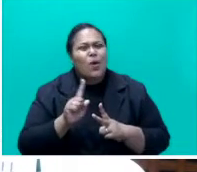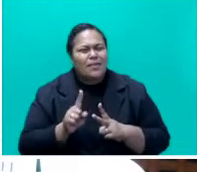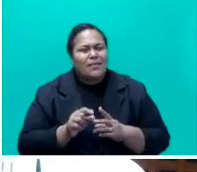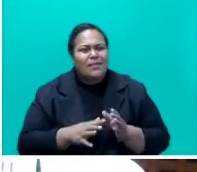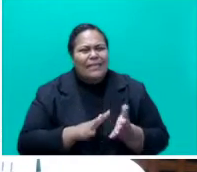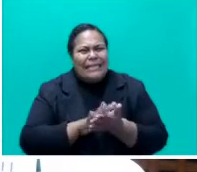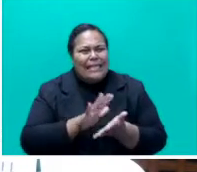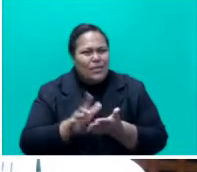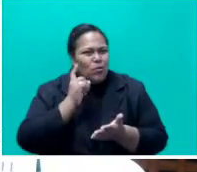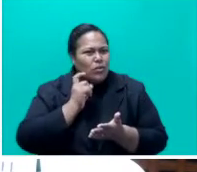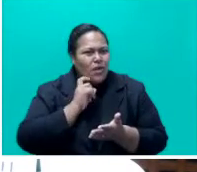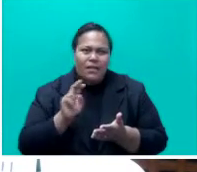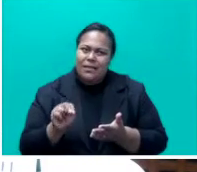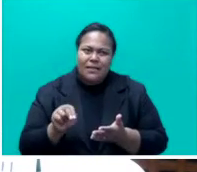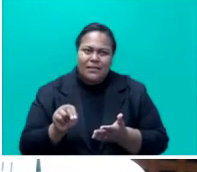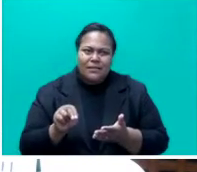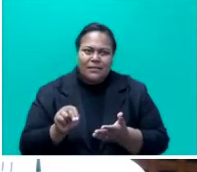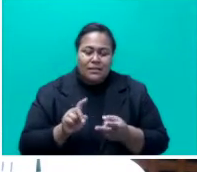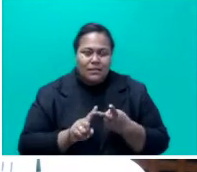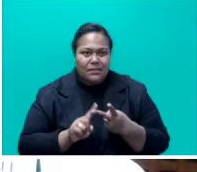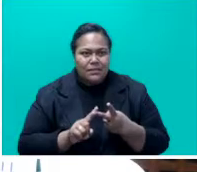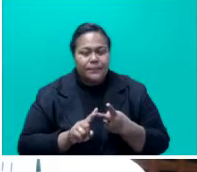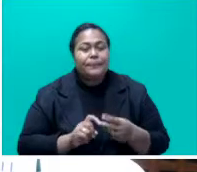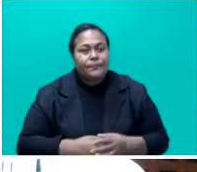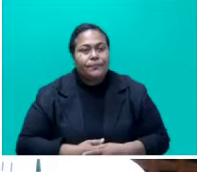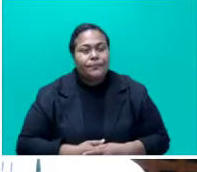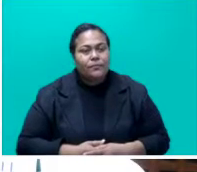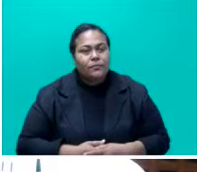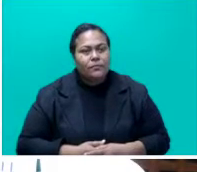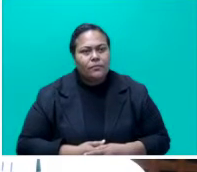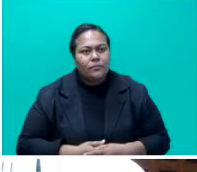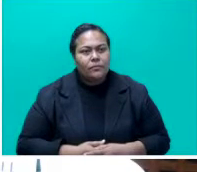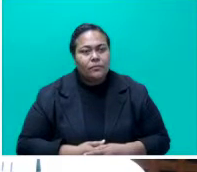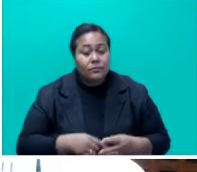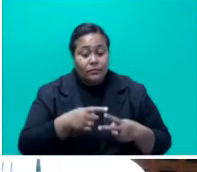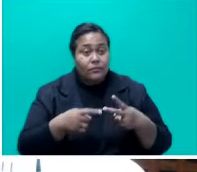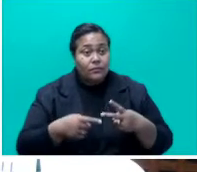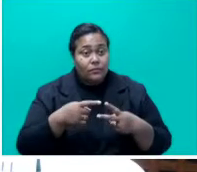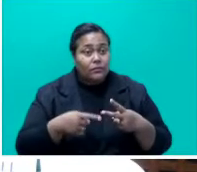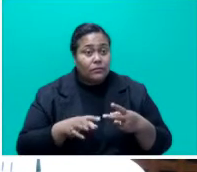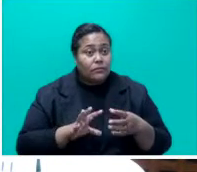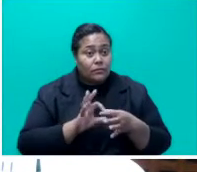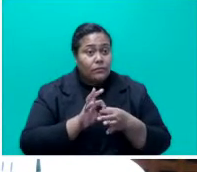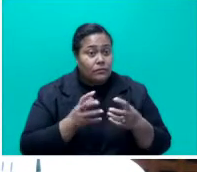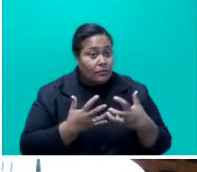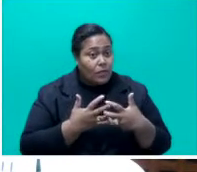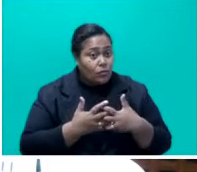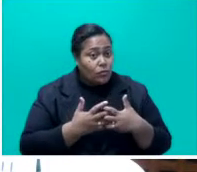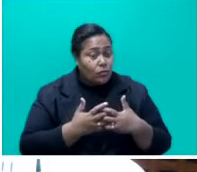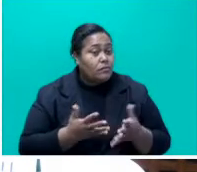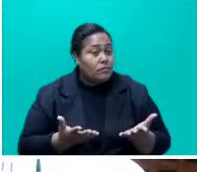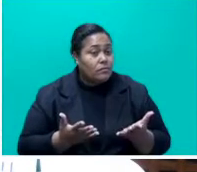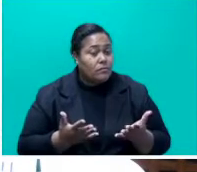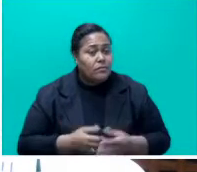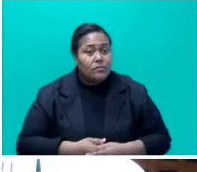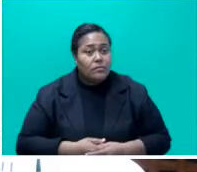is a strong link between the two, Mr. Speaker, because the availability of water in large